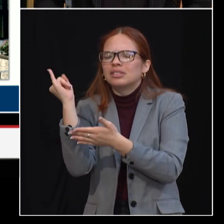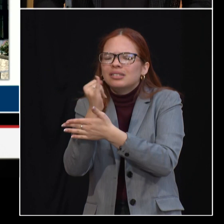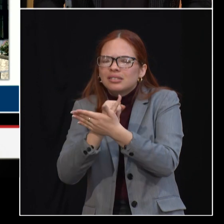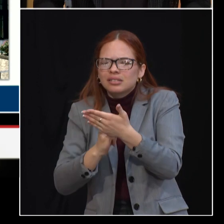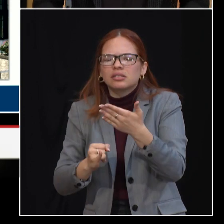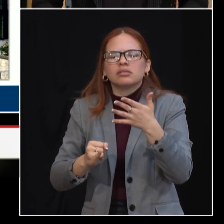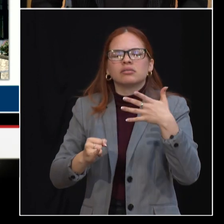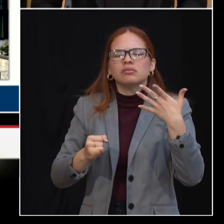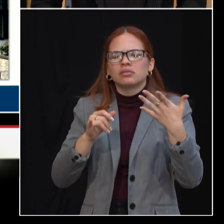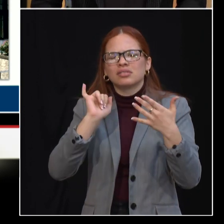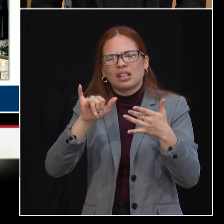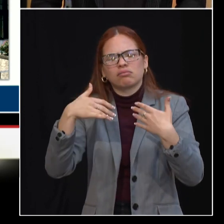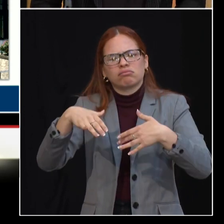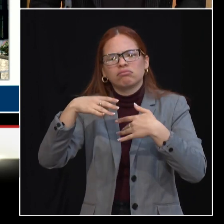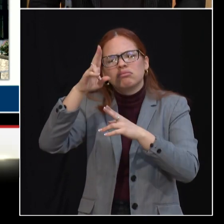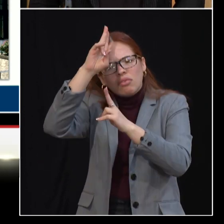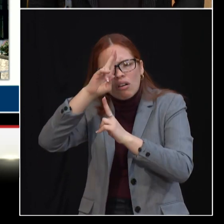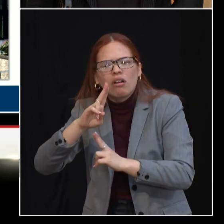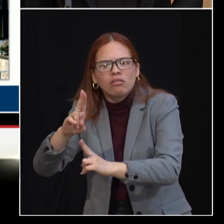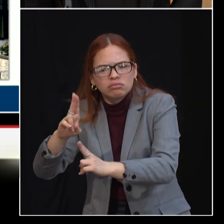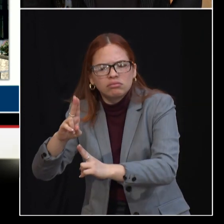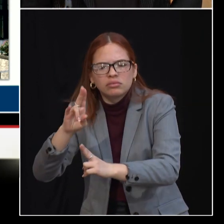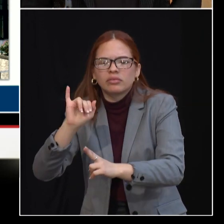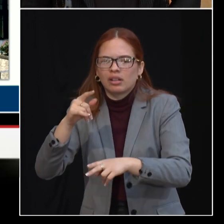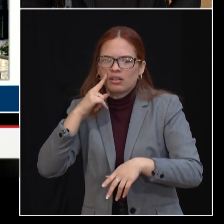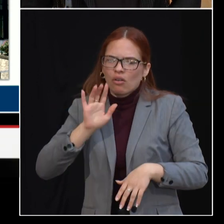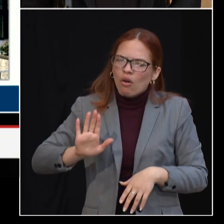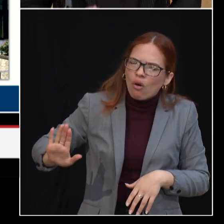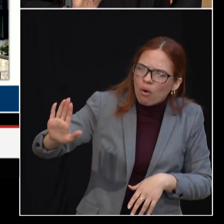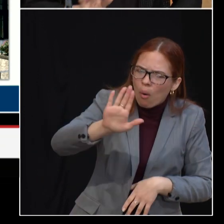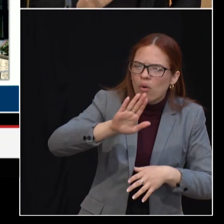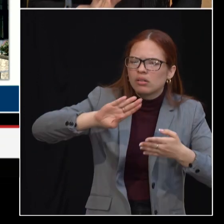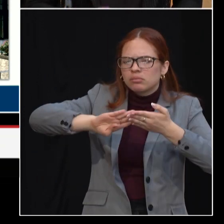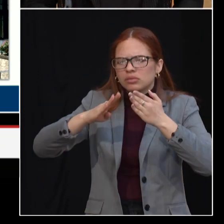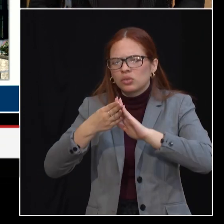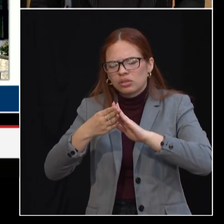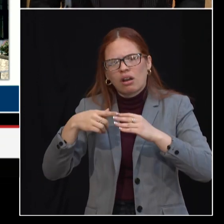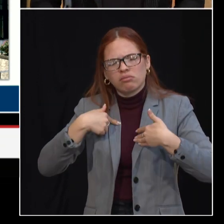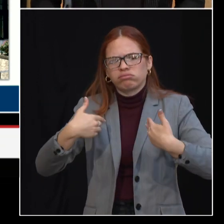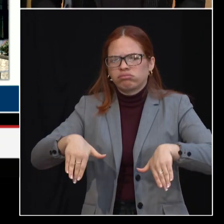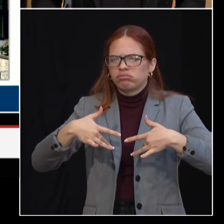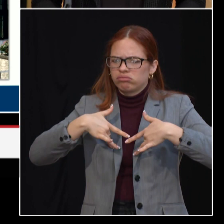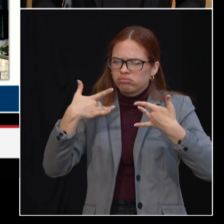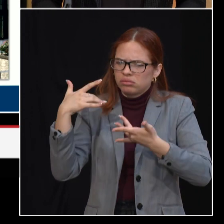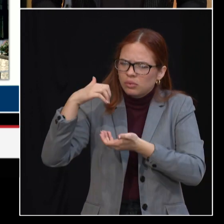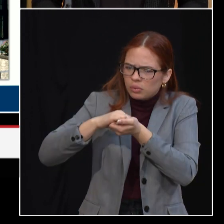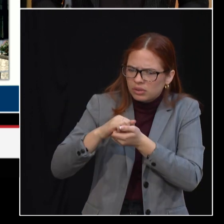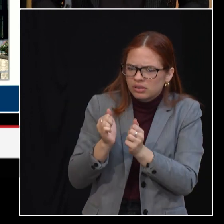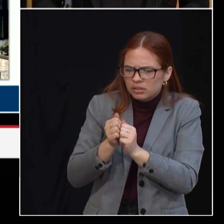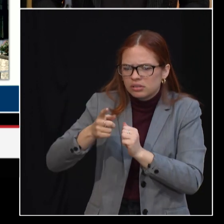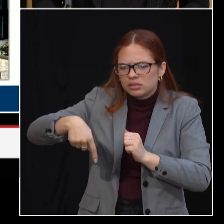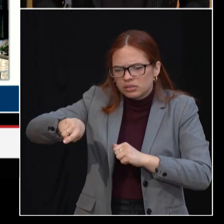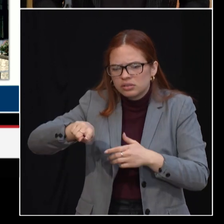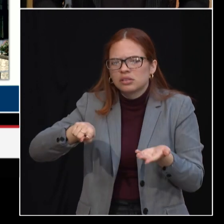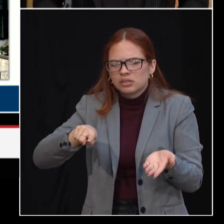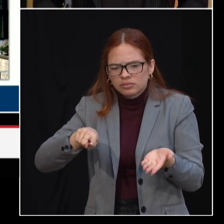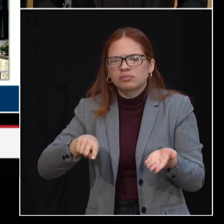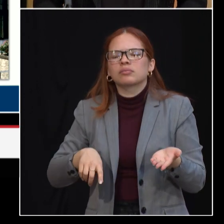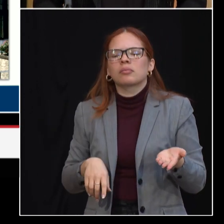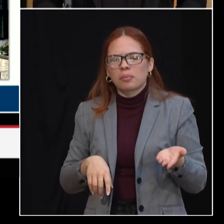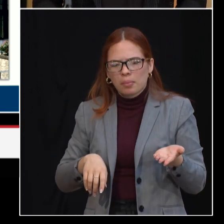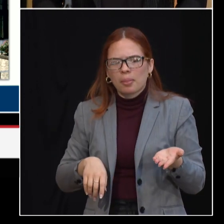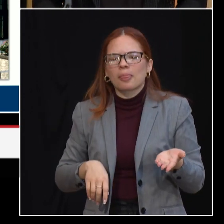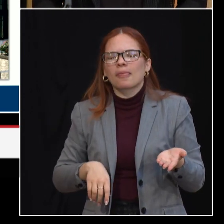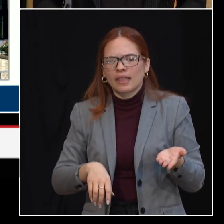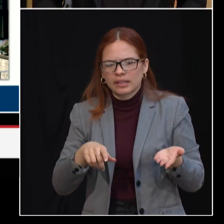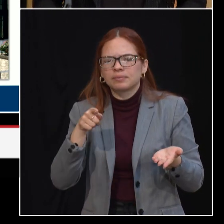works for their communities. We are very proud to be partnering with Main Streets on this, including the Upper Georgia Avenue Main